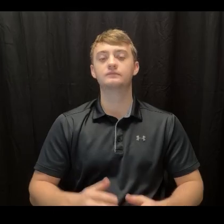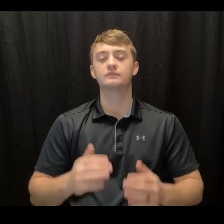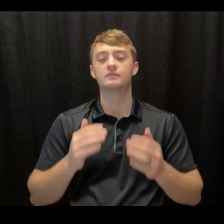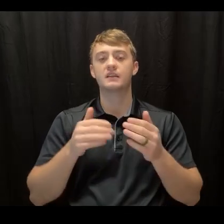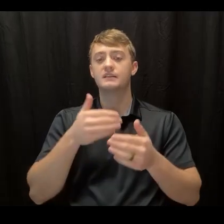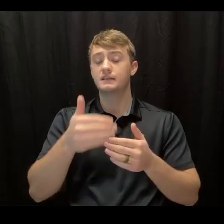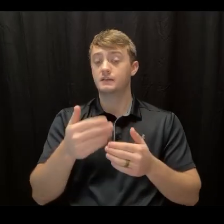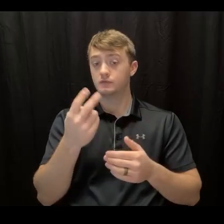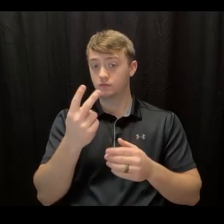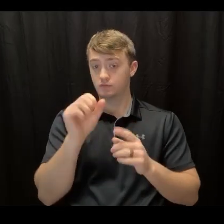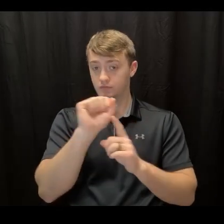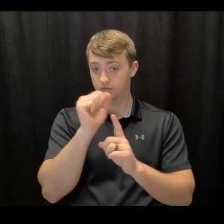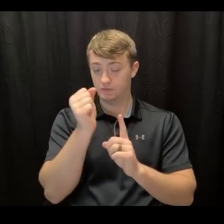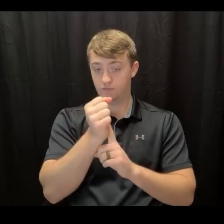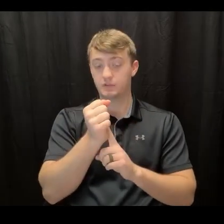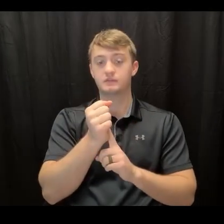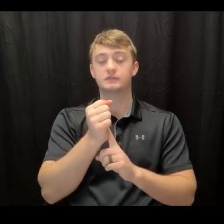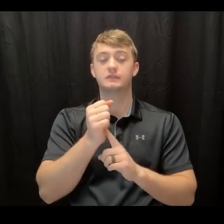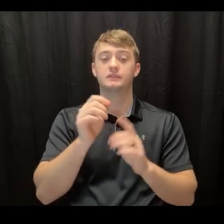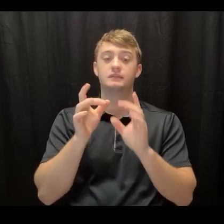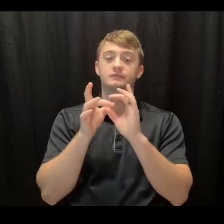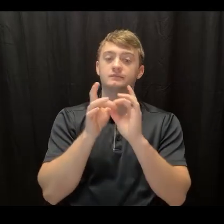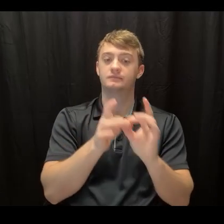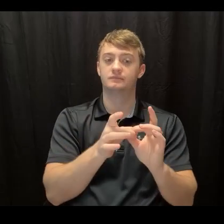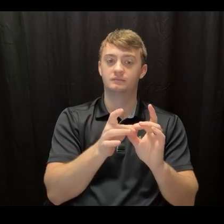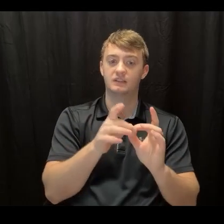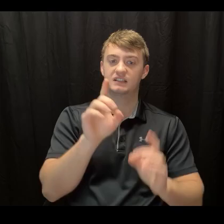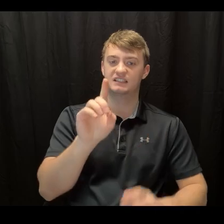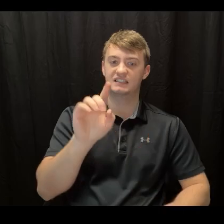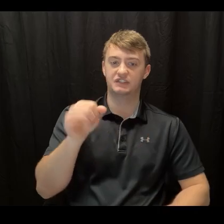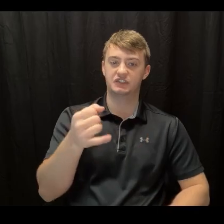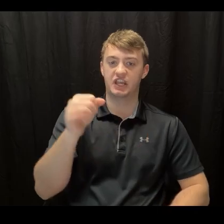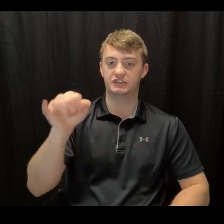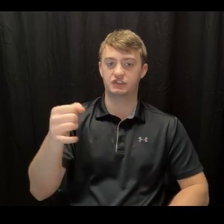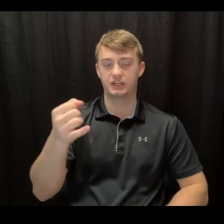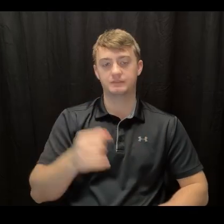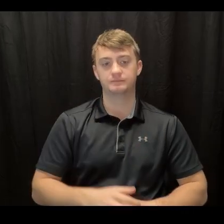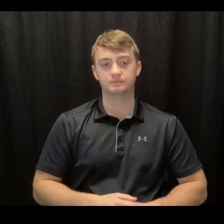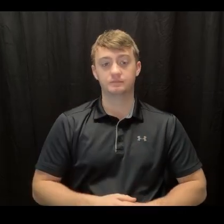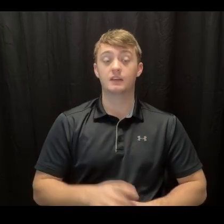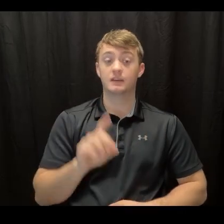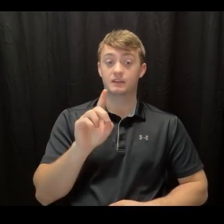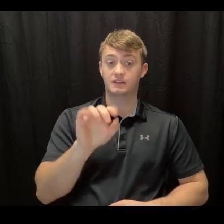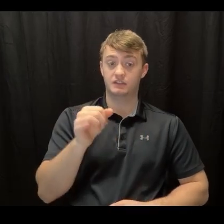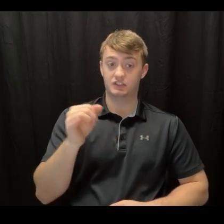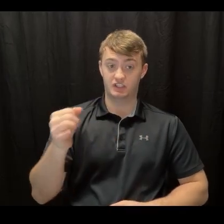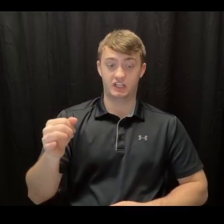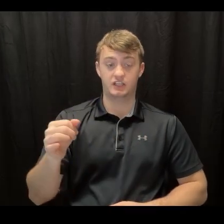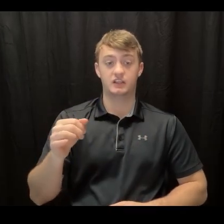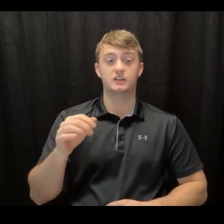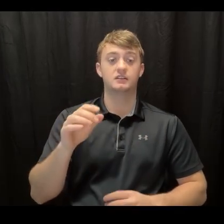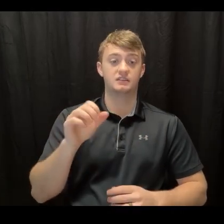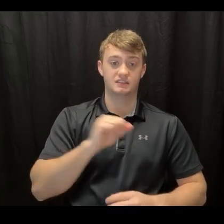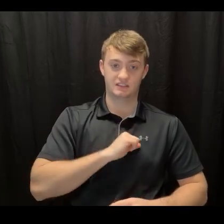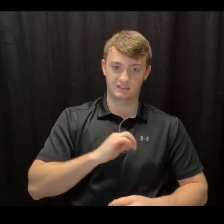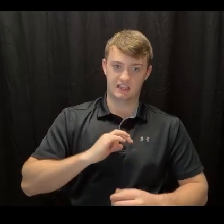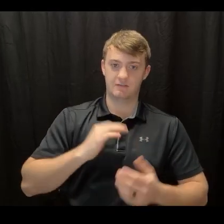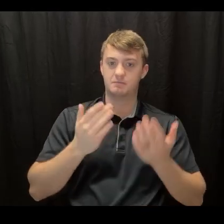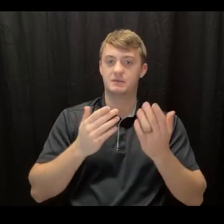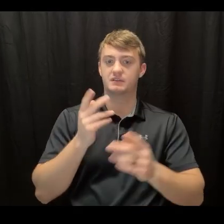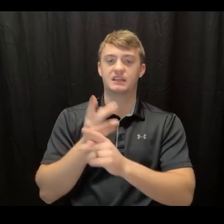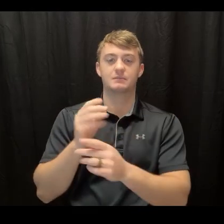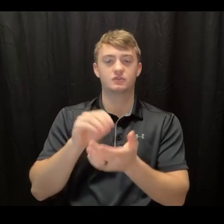These next two scenarios are regarding DJJ. So a DJJ residential staff